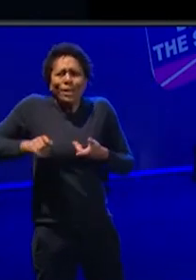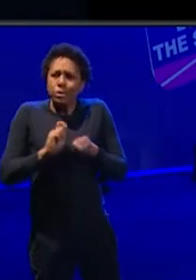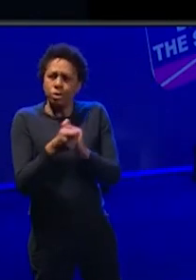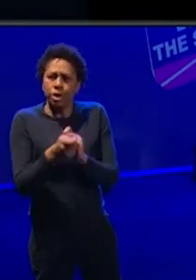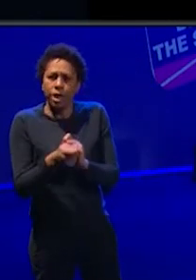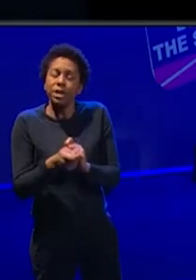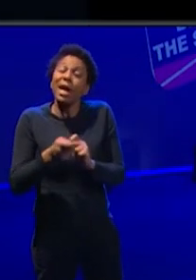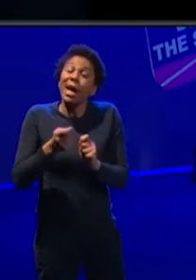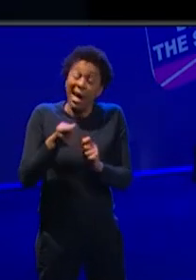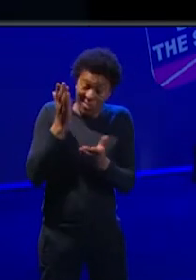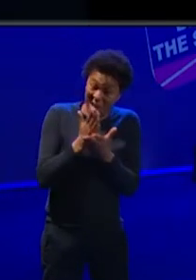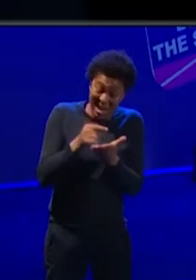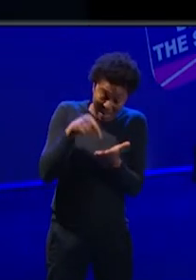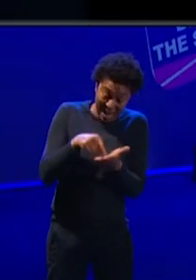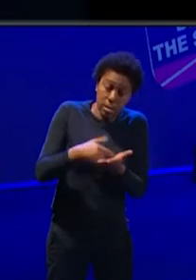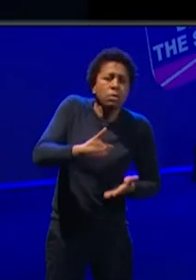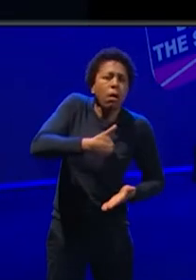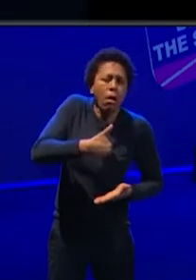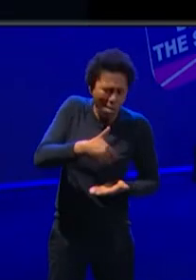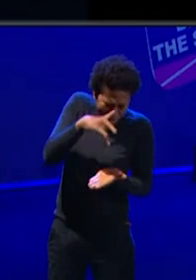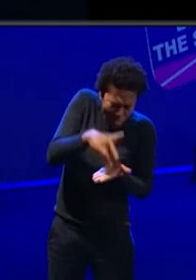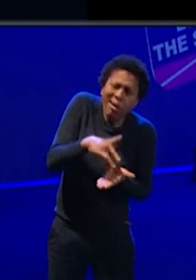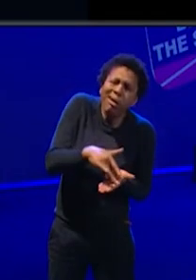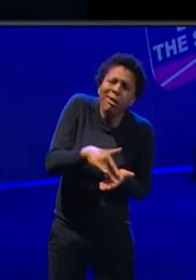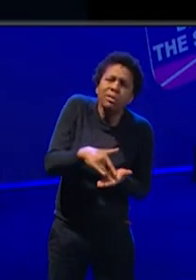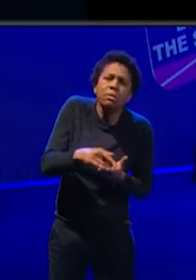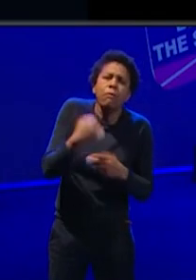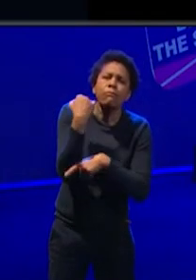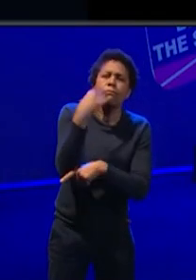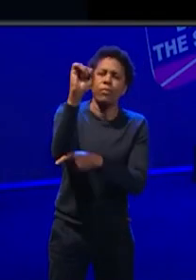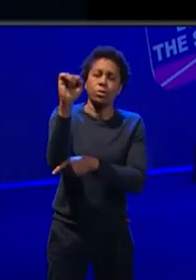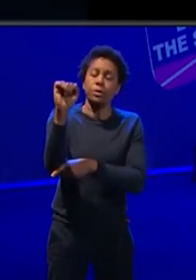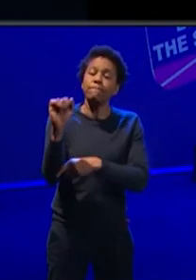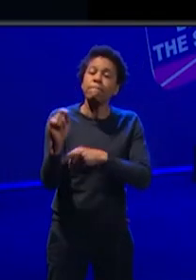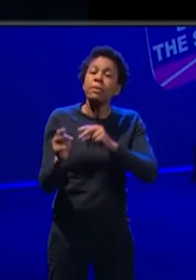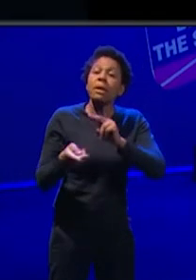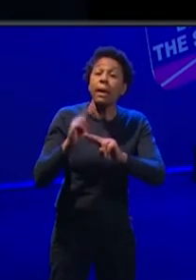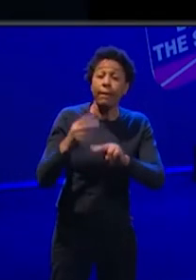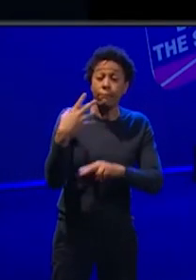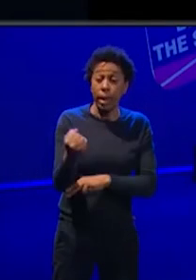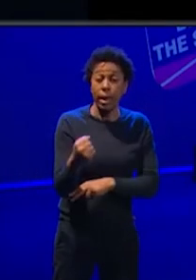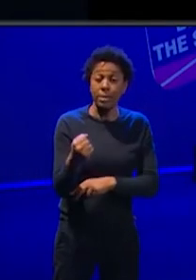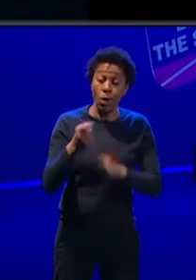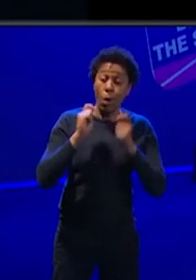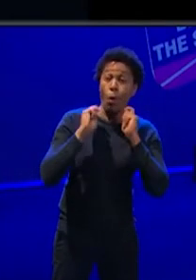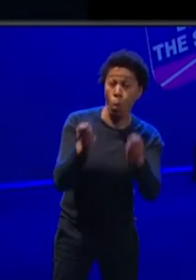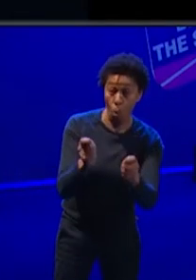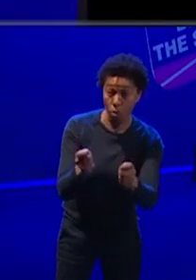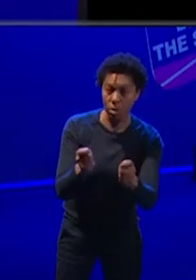of a revolution. Also, if there were awards for movement directors, more shows would hire them. Mm-hmm.